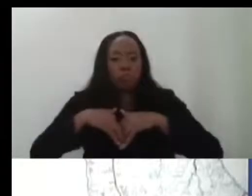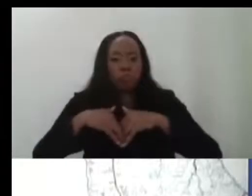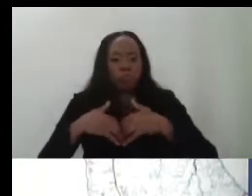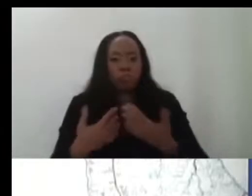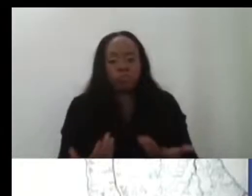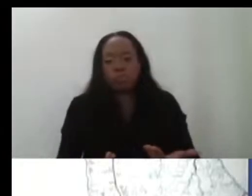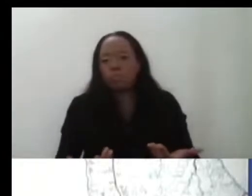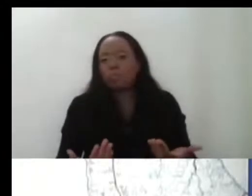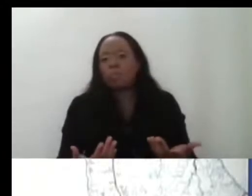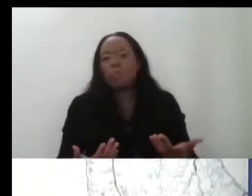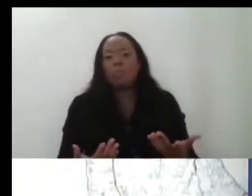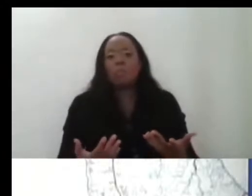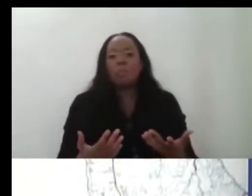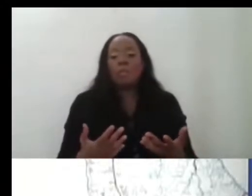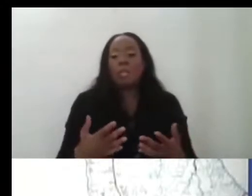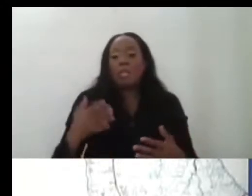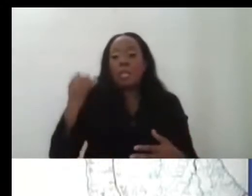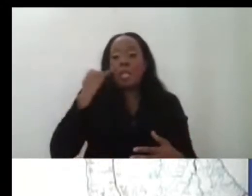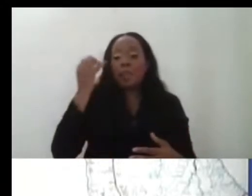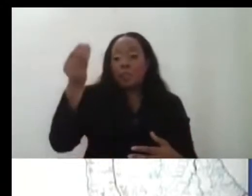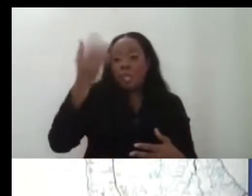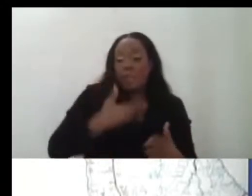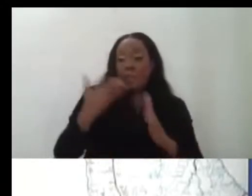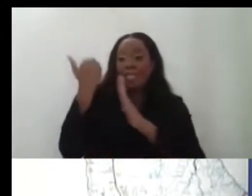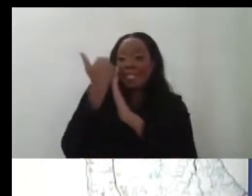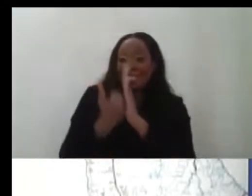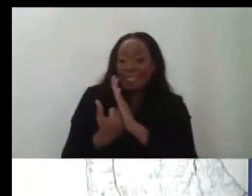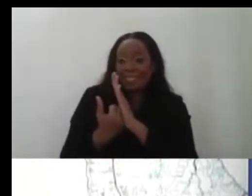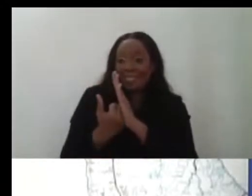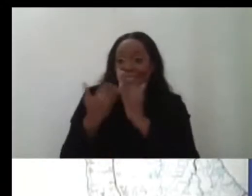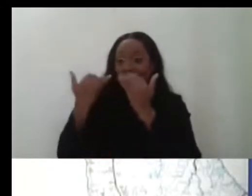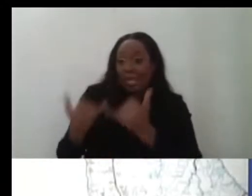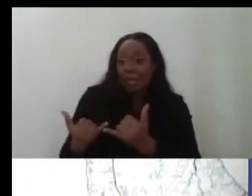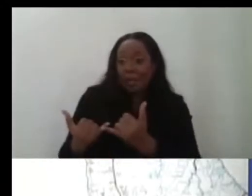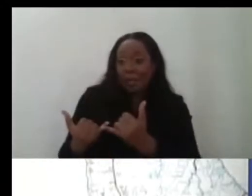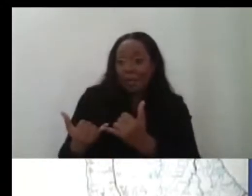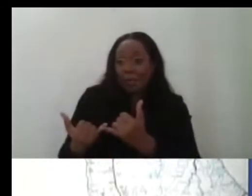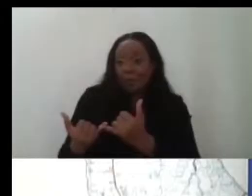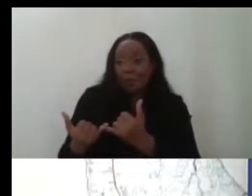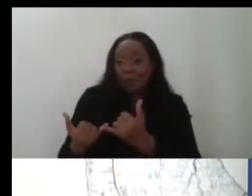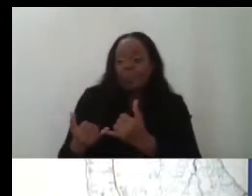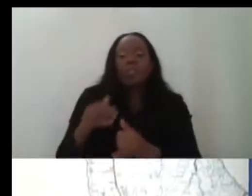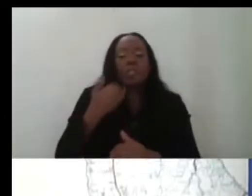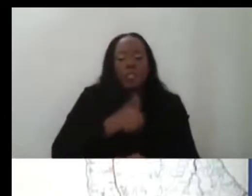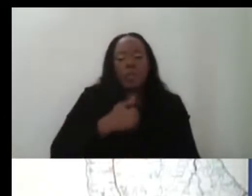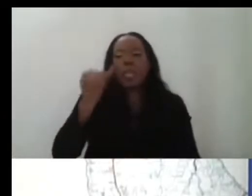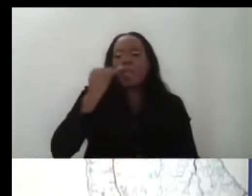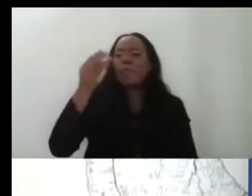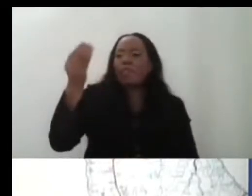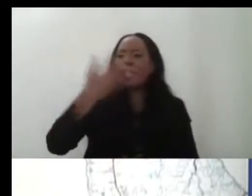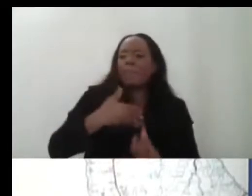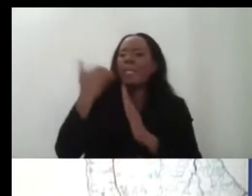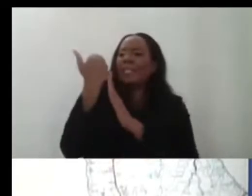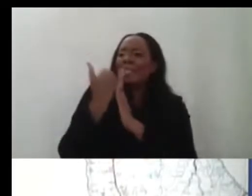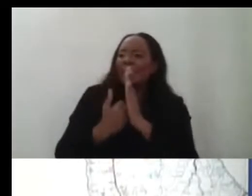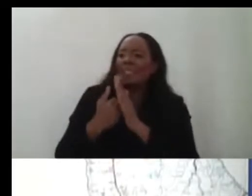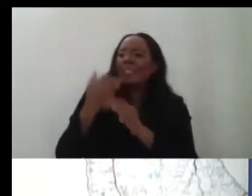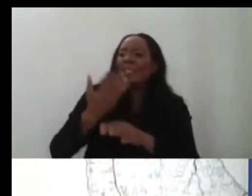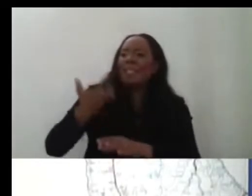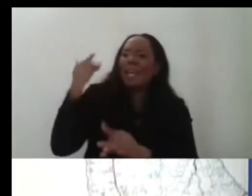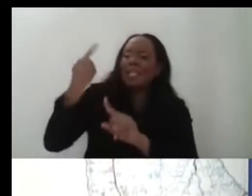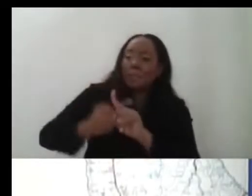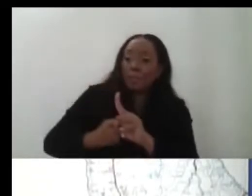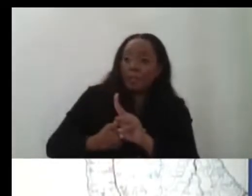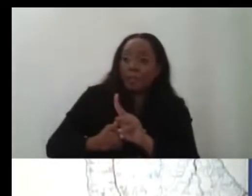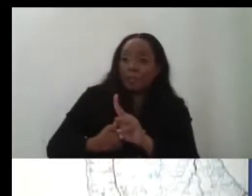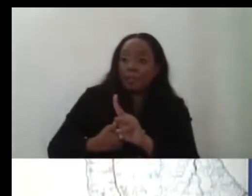on that list. So it's a moving target. And from the time a system comes up that appears to be threatening Barbados,